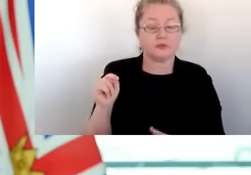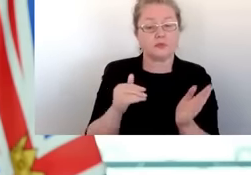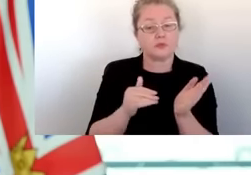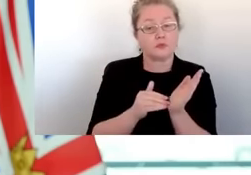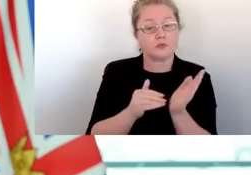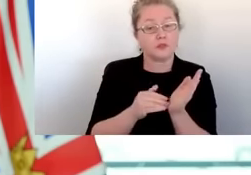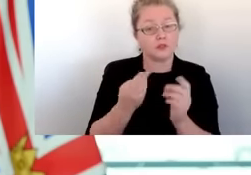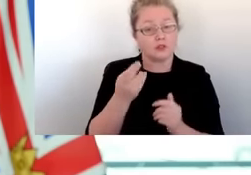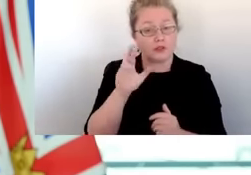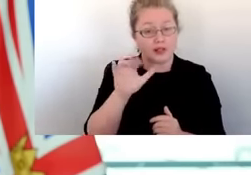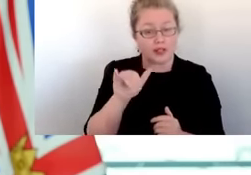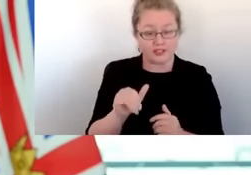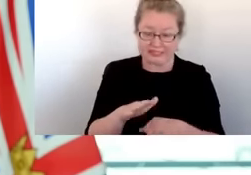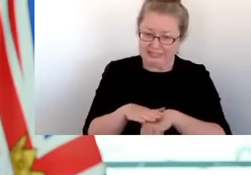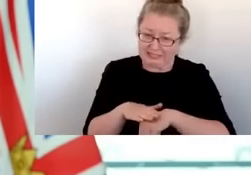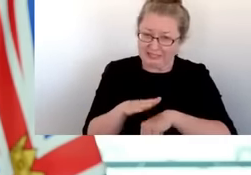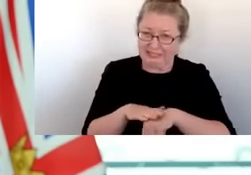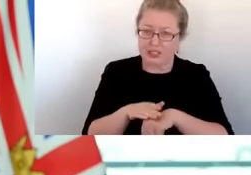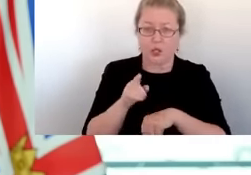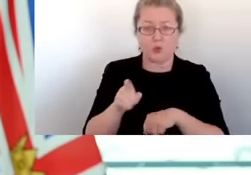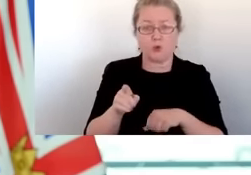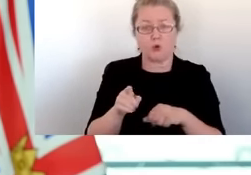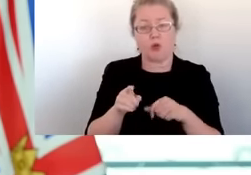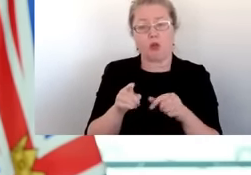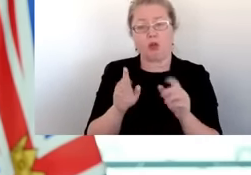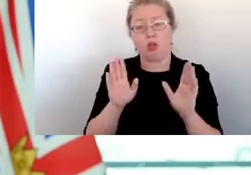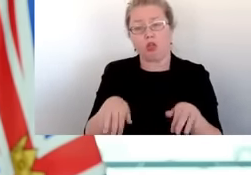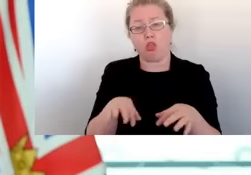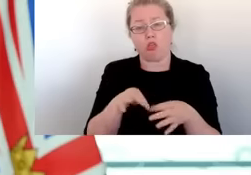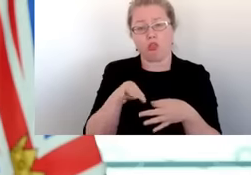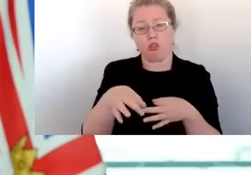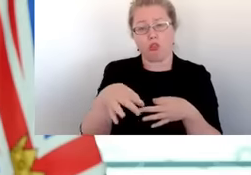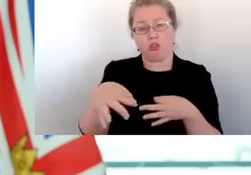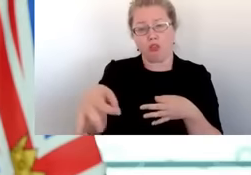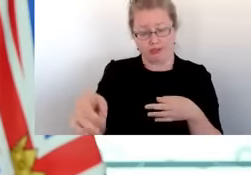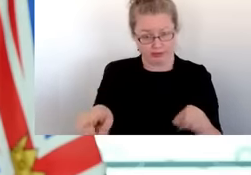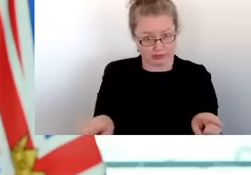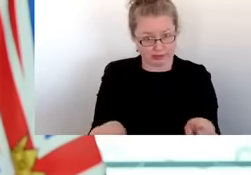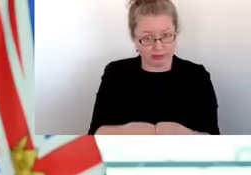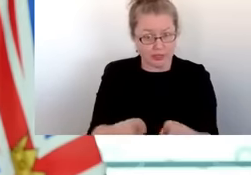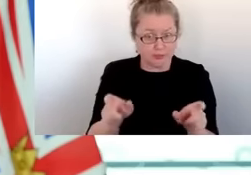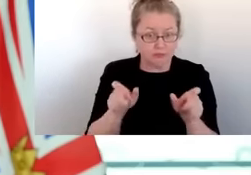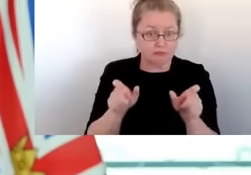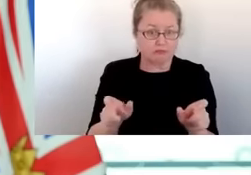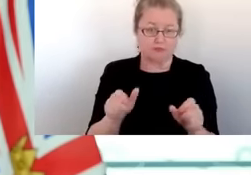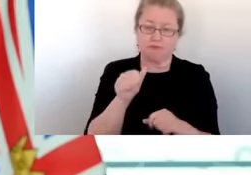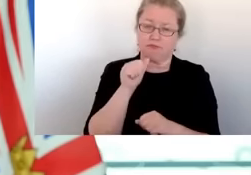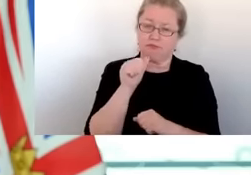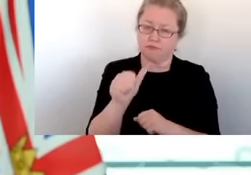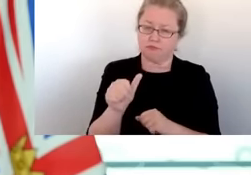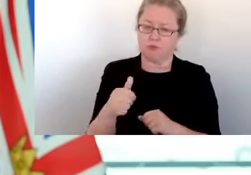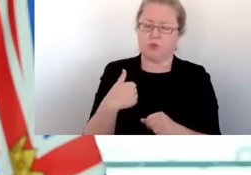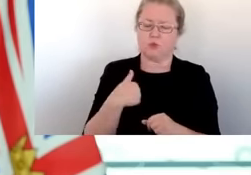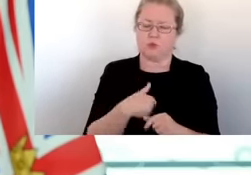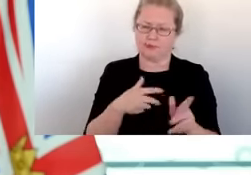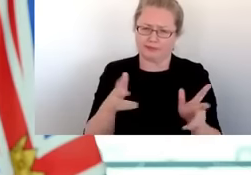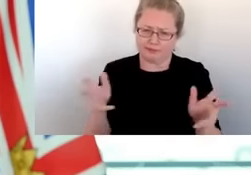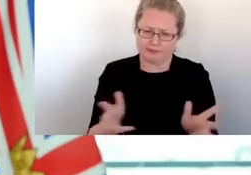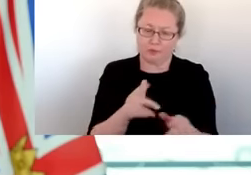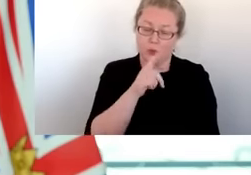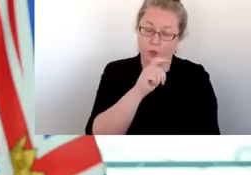are not going to get that same strength of protection, even if you've had a COVID infection. And we just really want to encourage